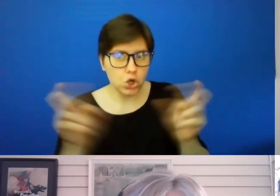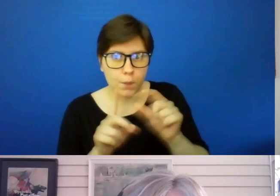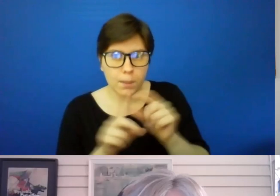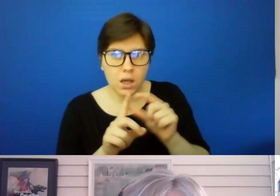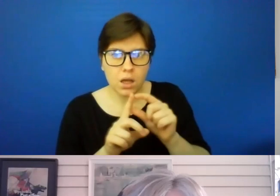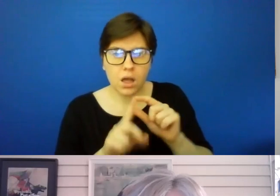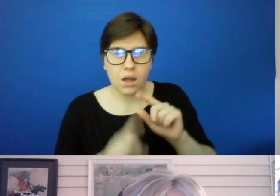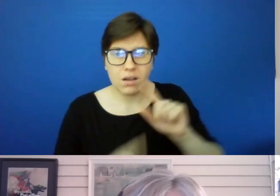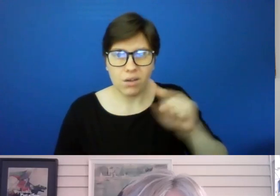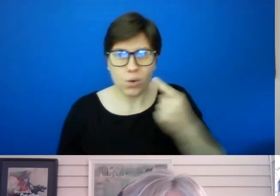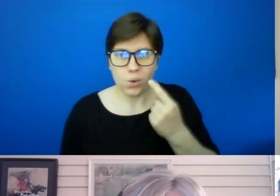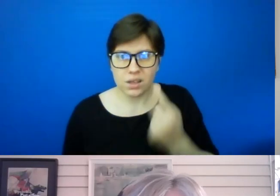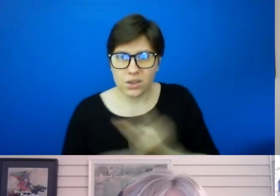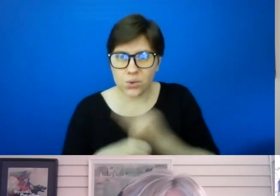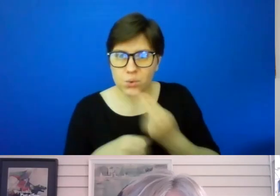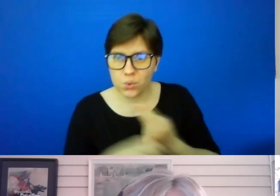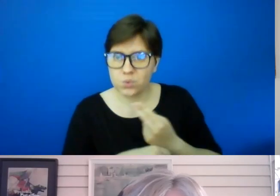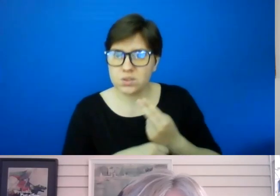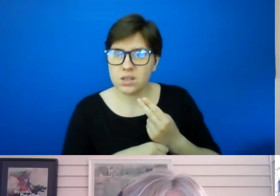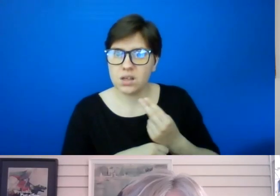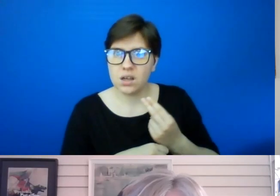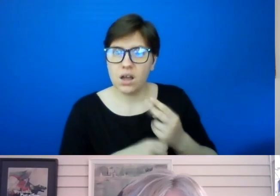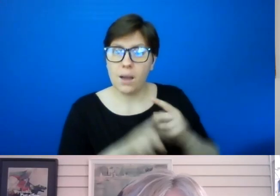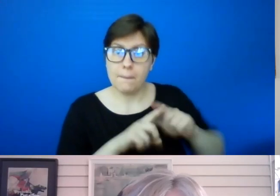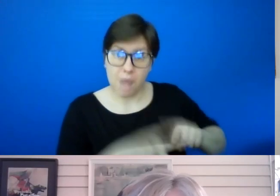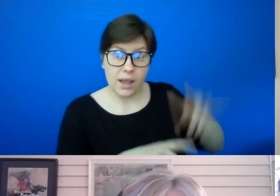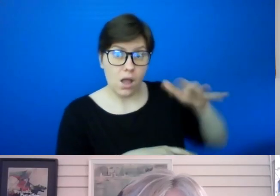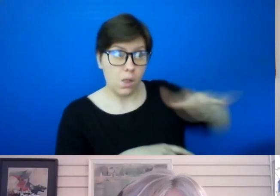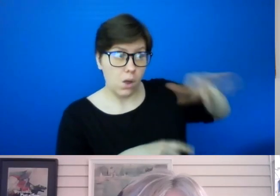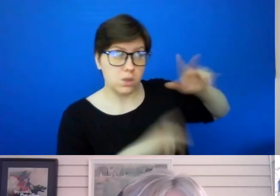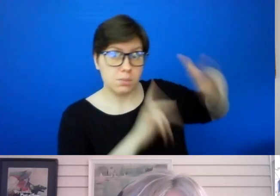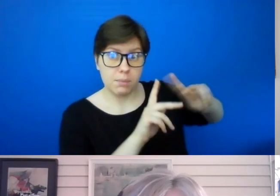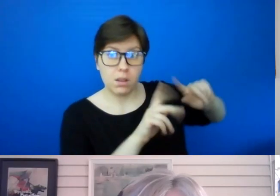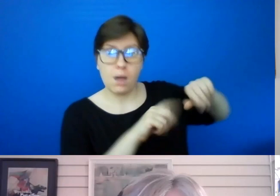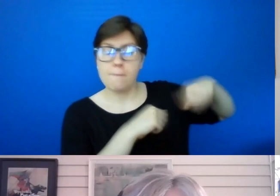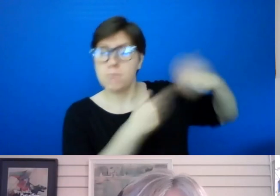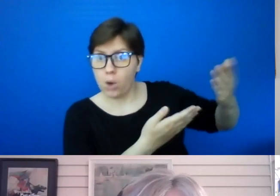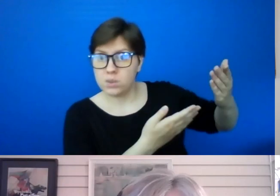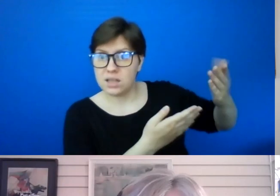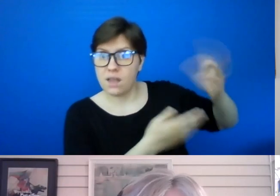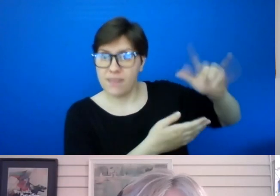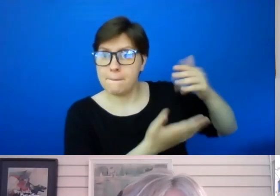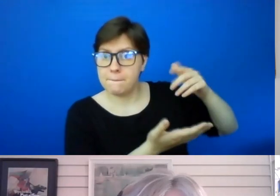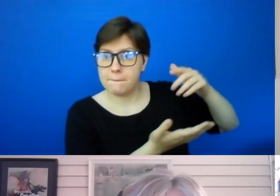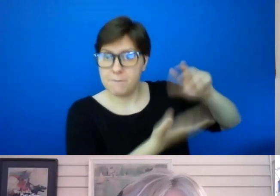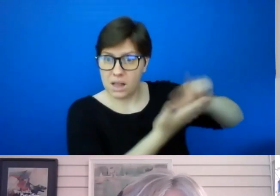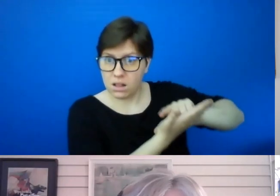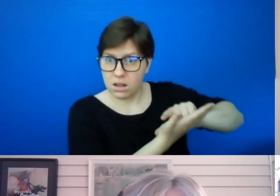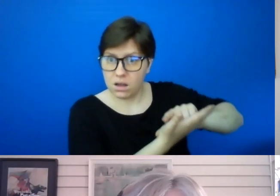only used by the demographic group proposing these bills. Other